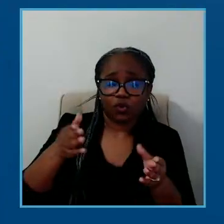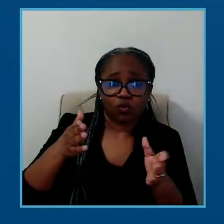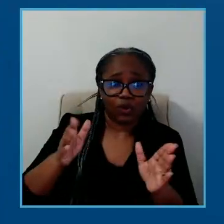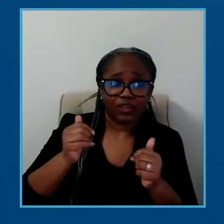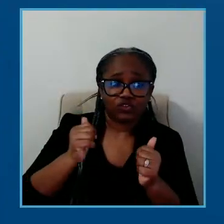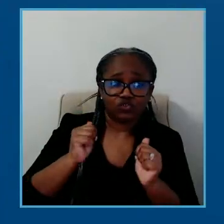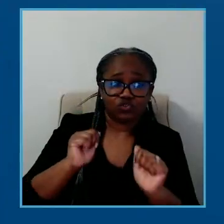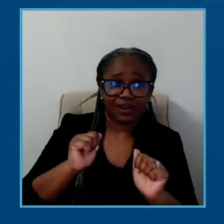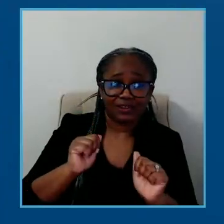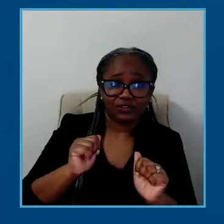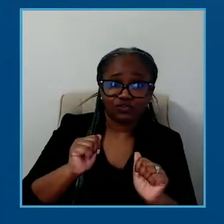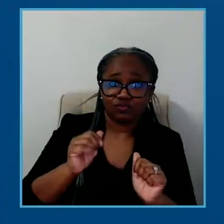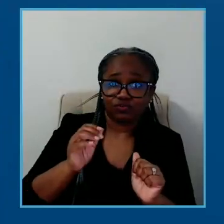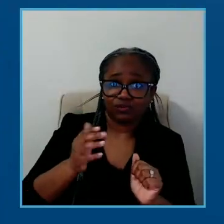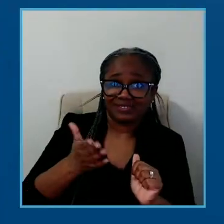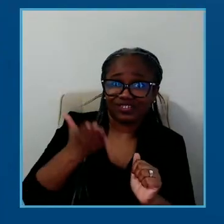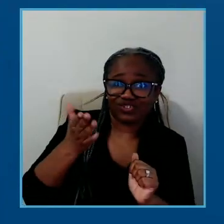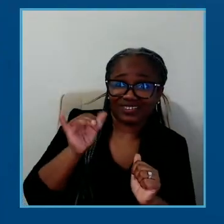the women were